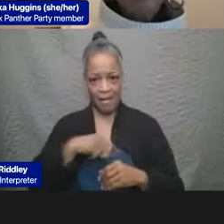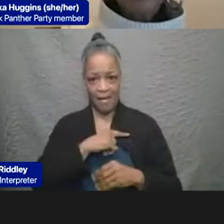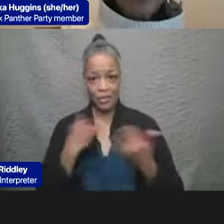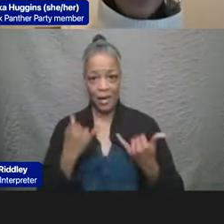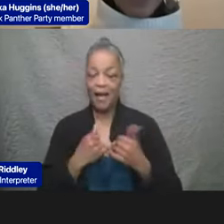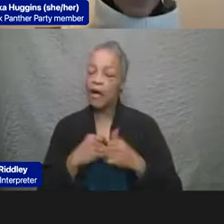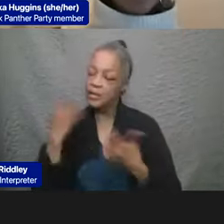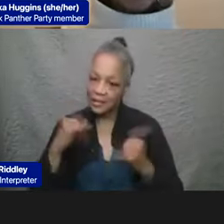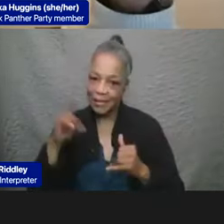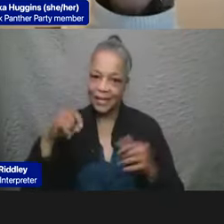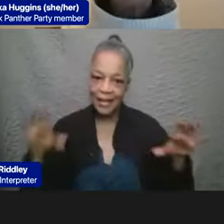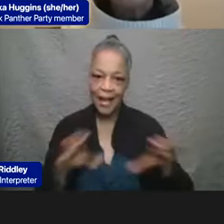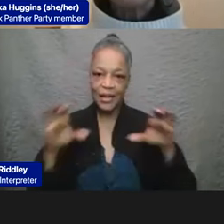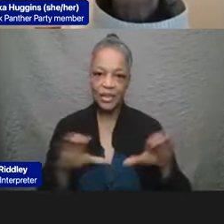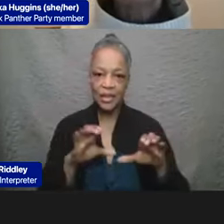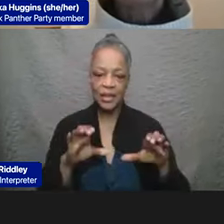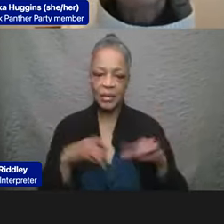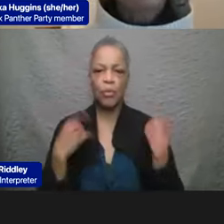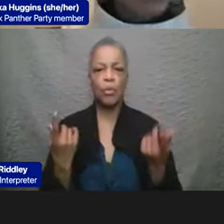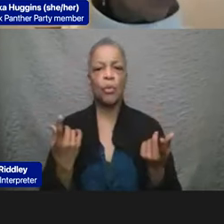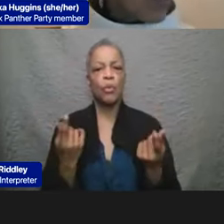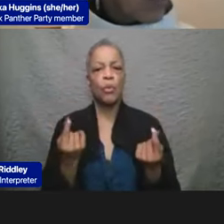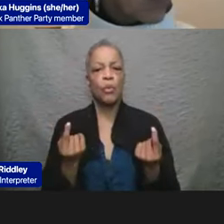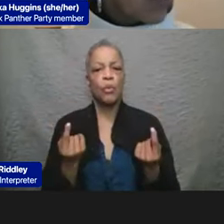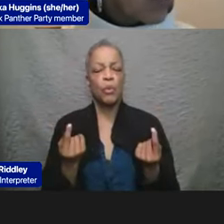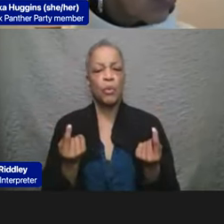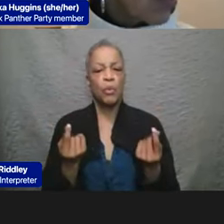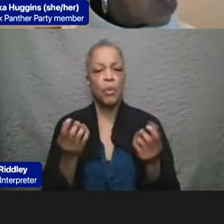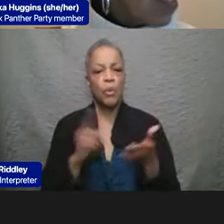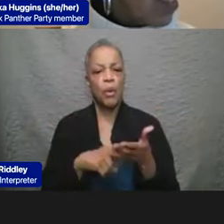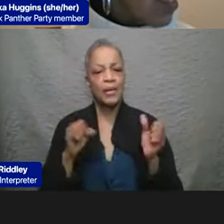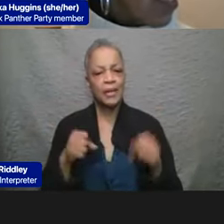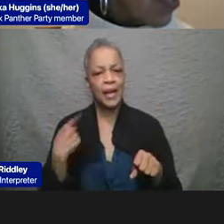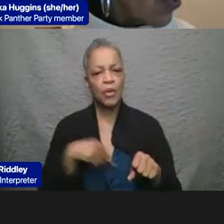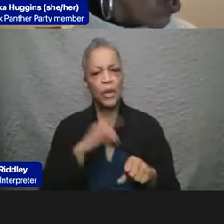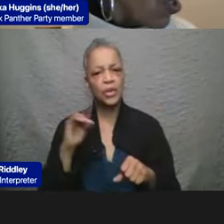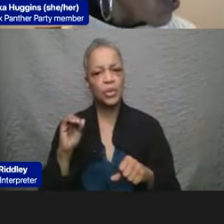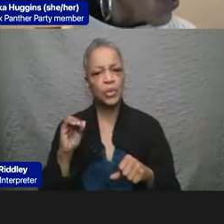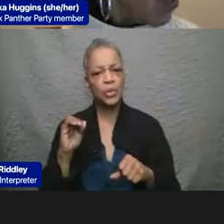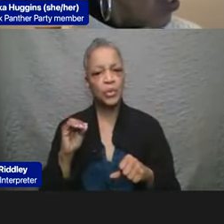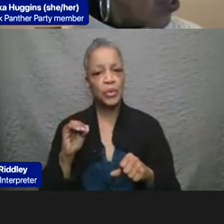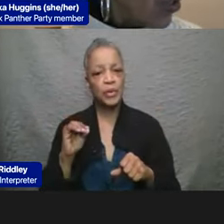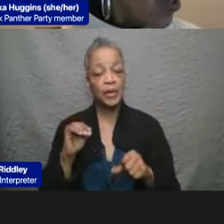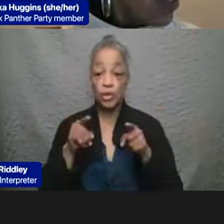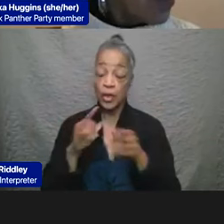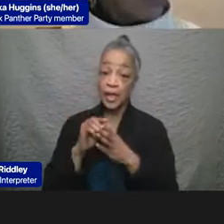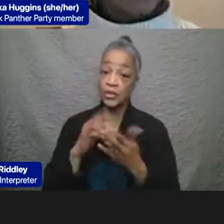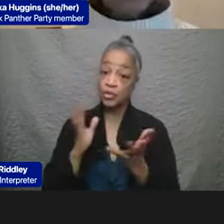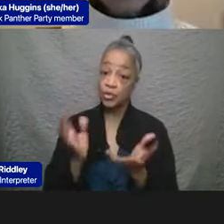action. And what can we do? What can we do? In his talk,